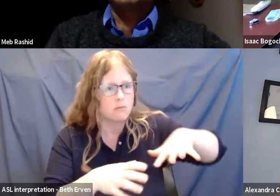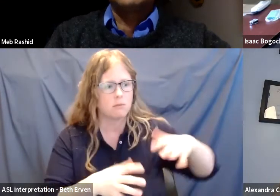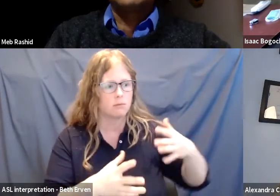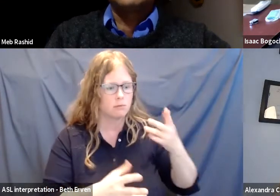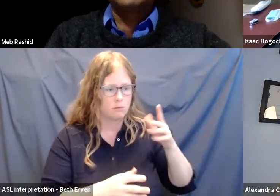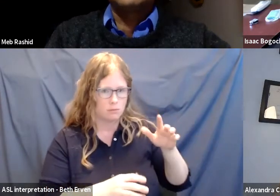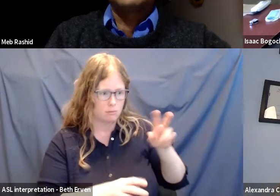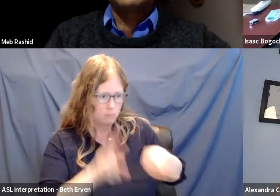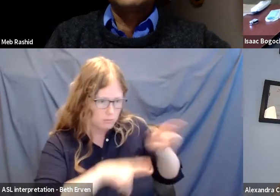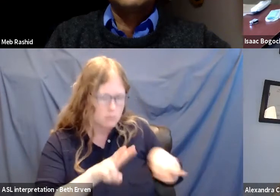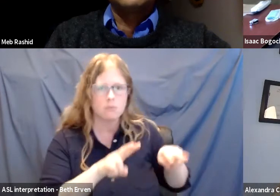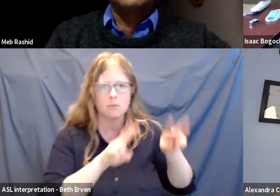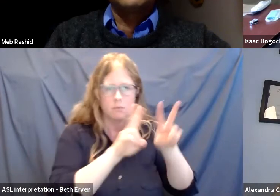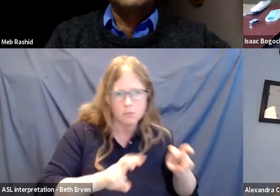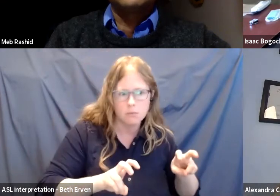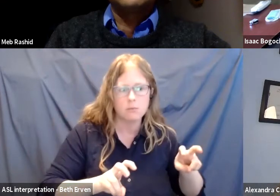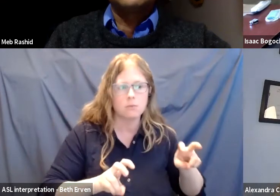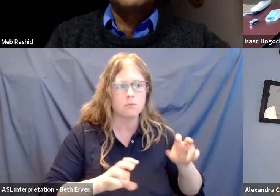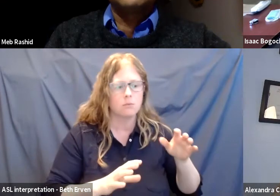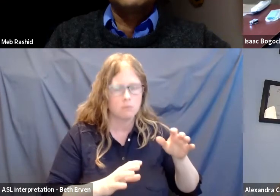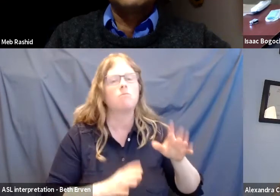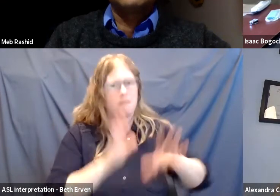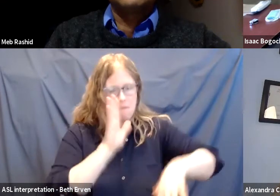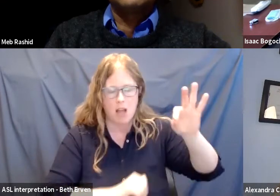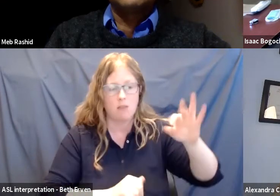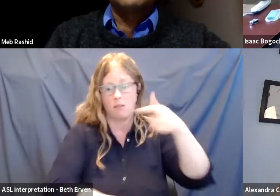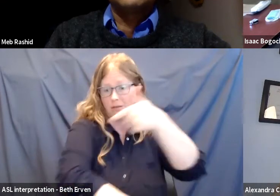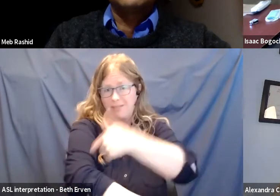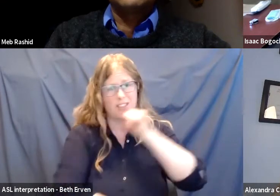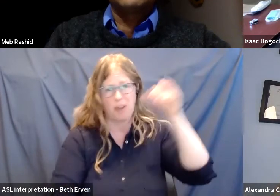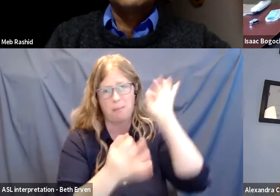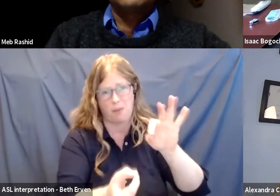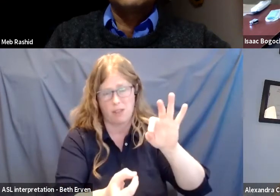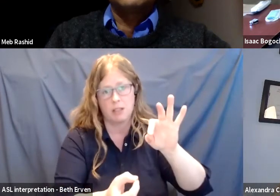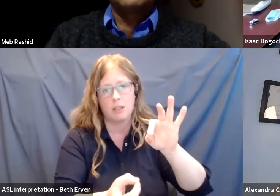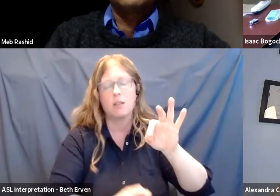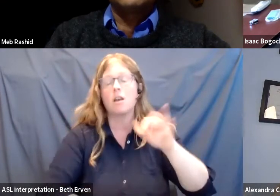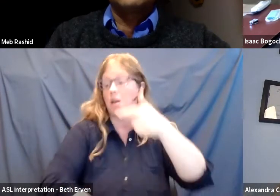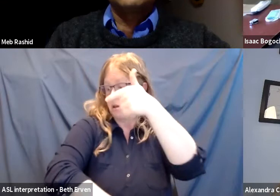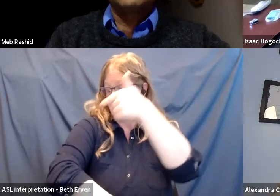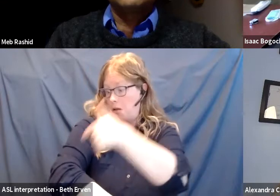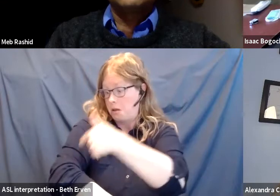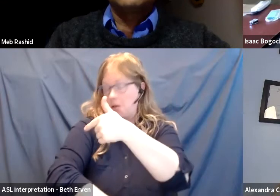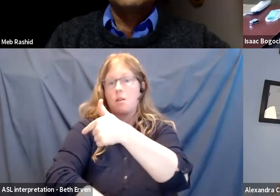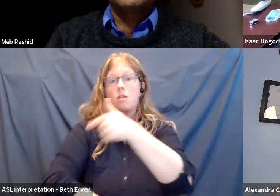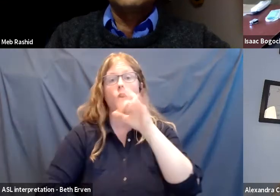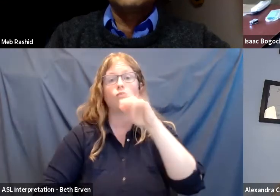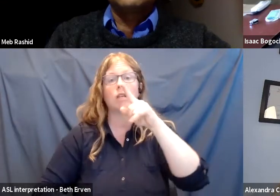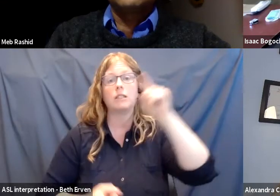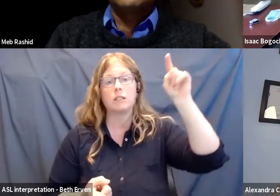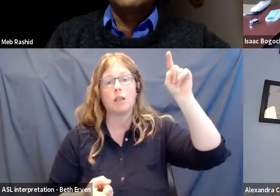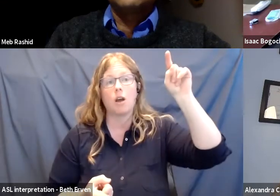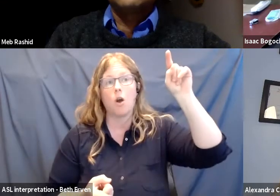really good, but it's not perfect. And people certainly can get vaccinated. Your risk just goes down dramatically. Like,